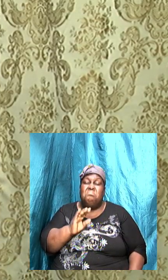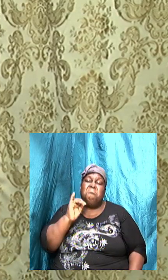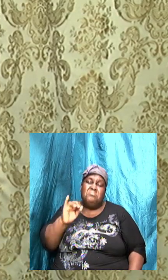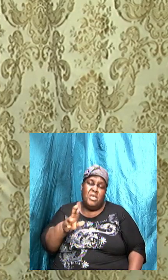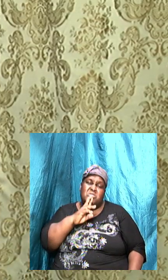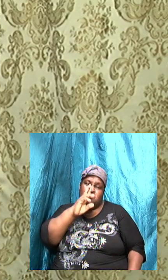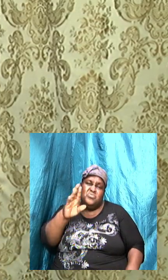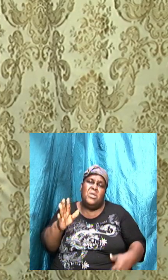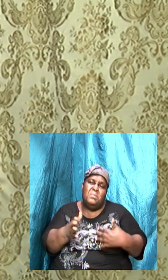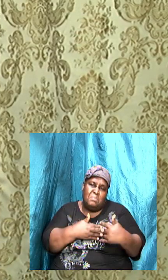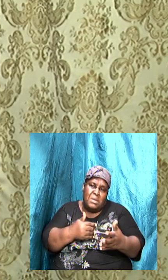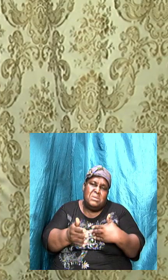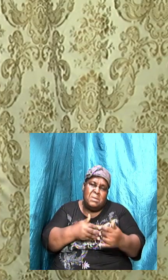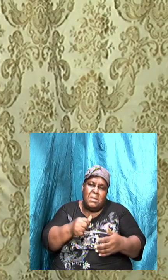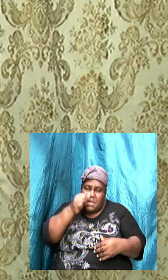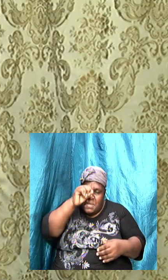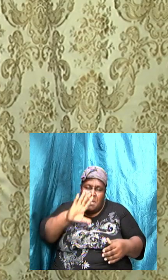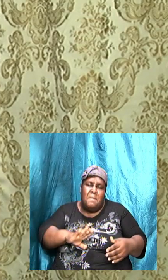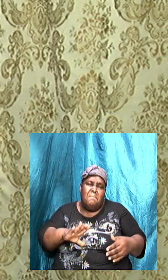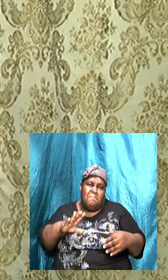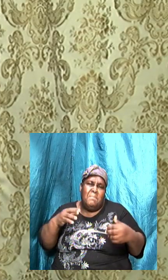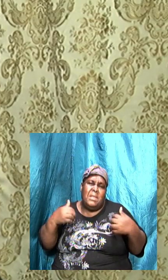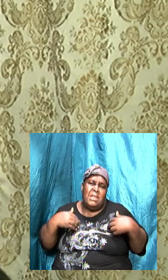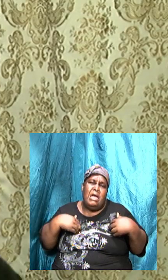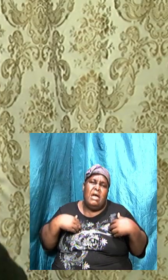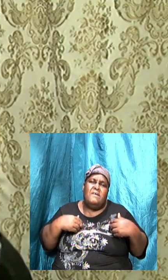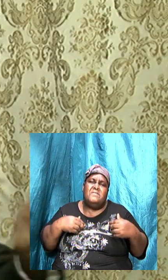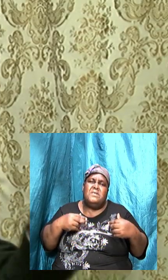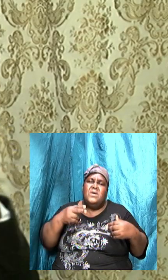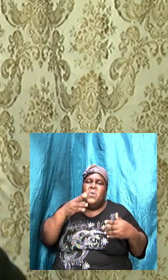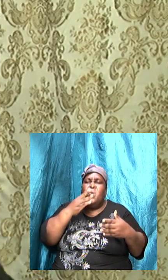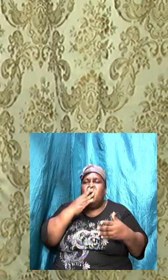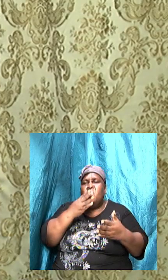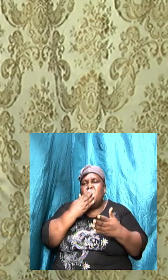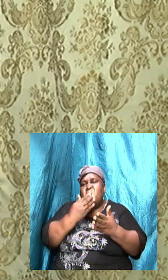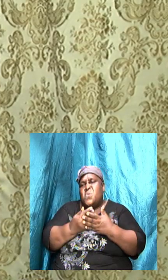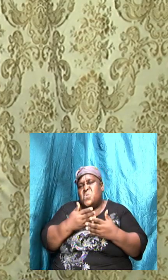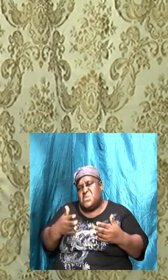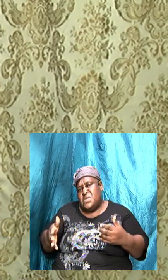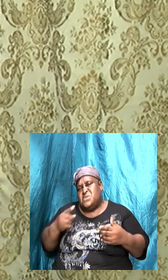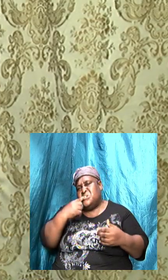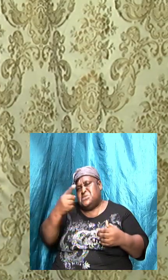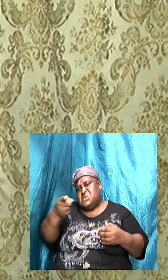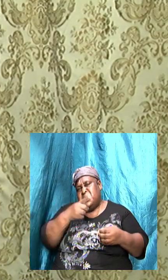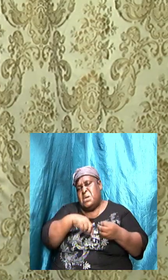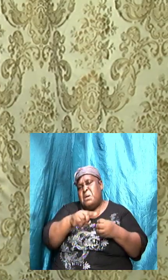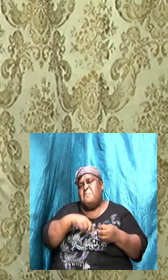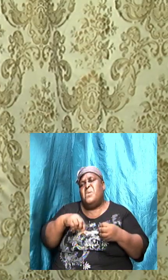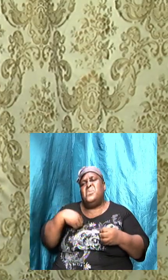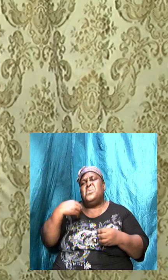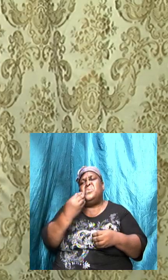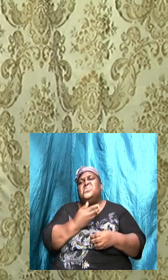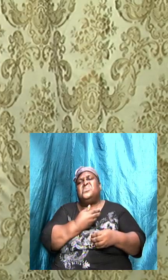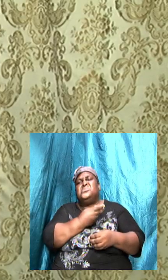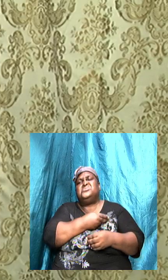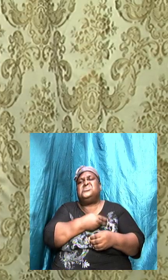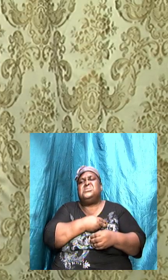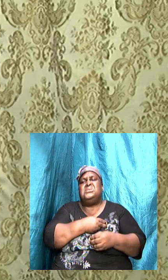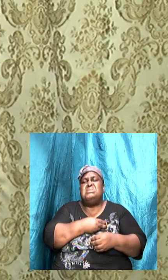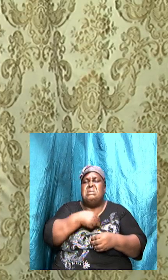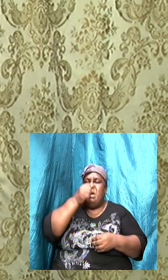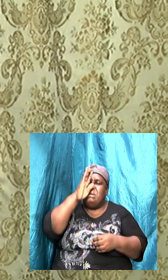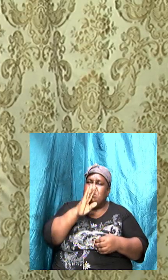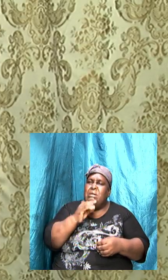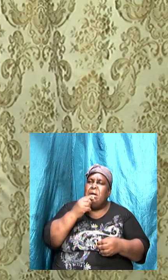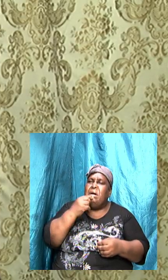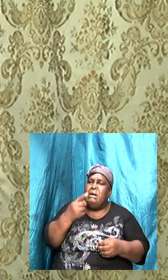have nice things to say about us. But if men say nice things about us and God has something negative about